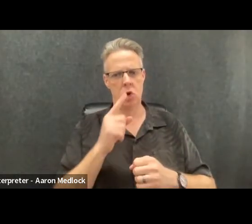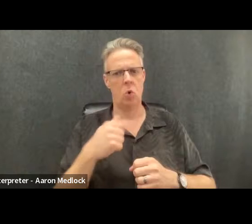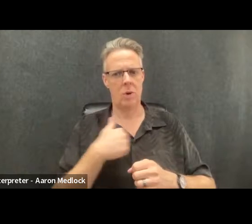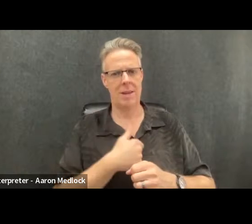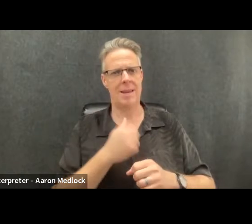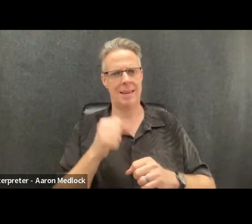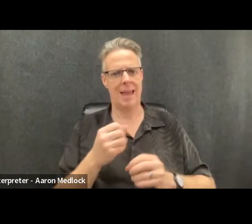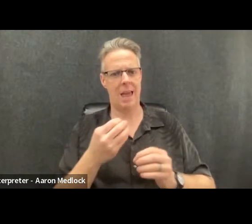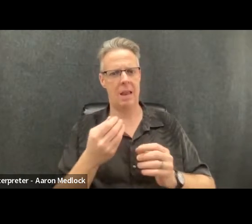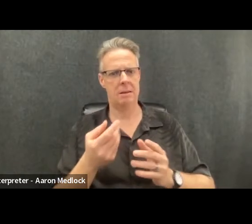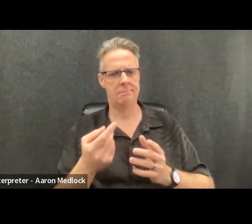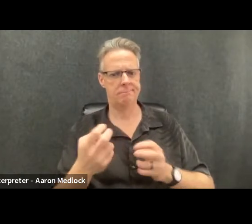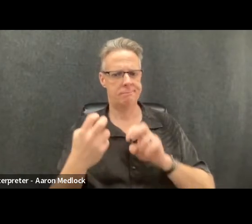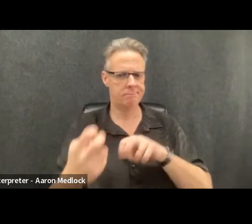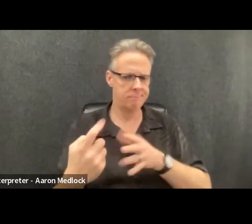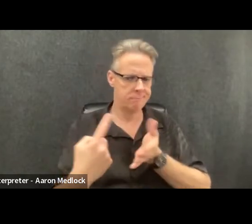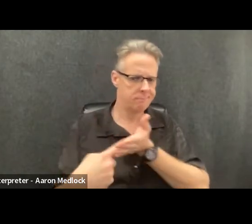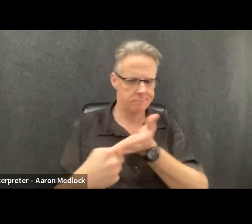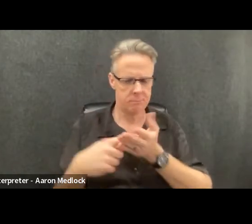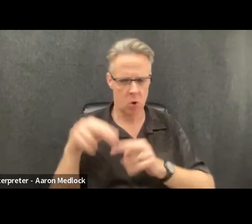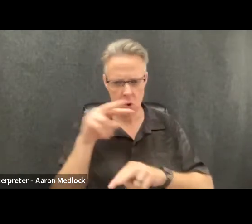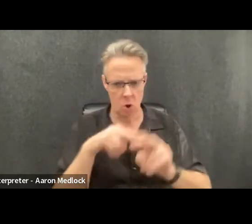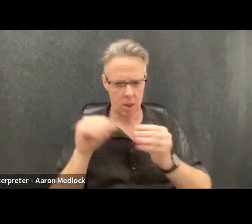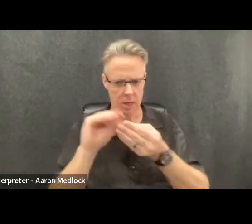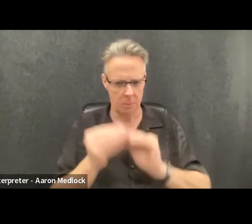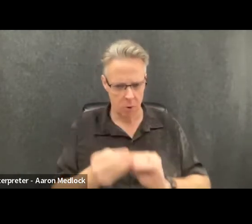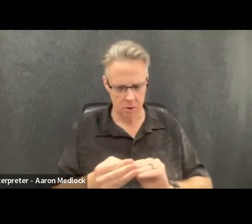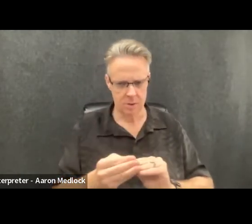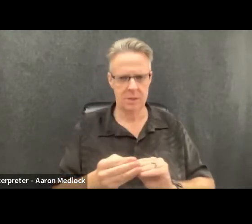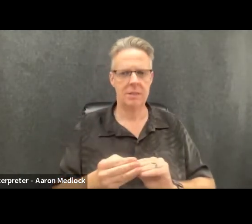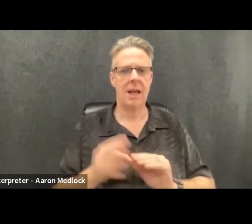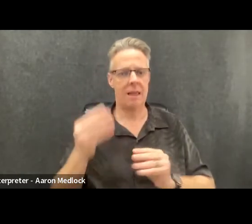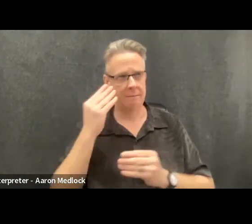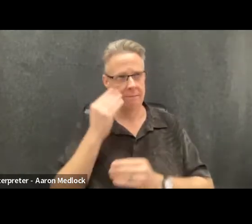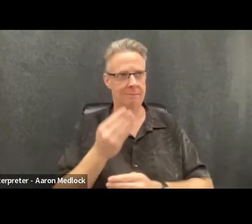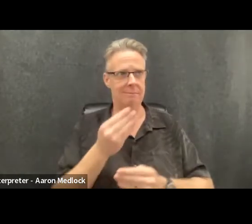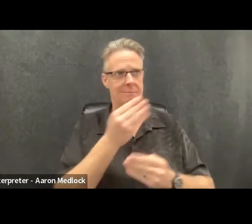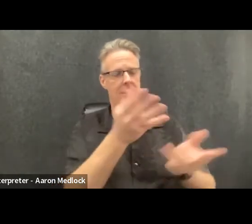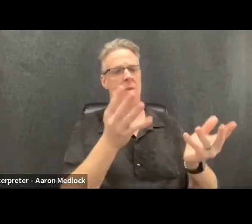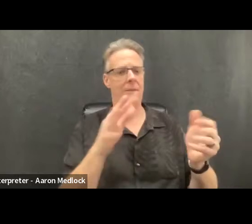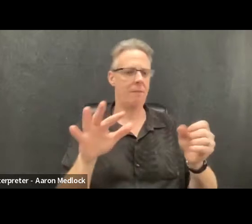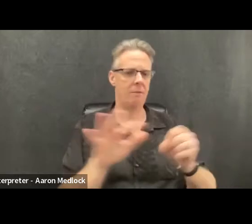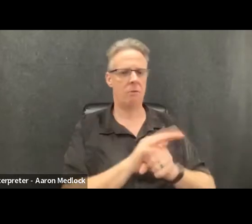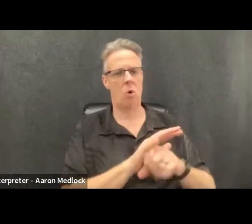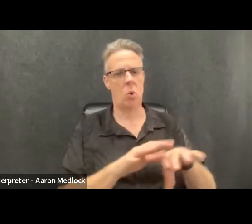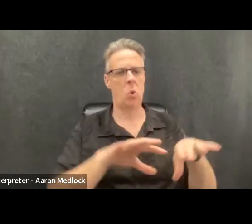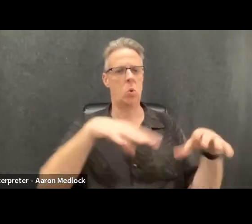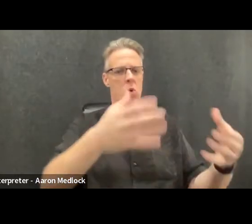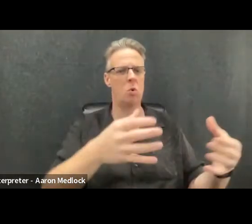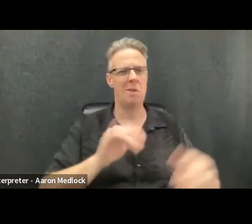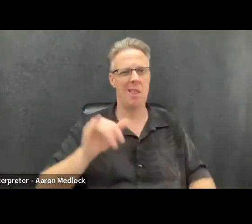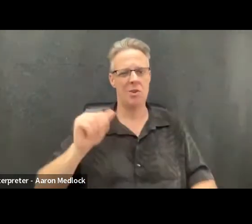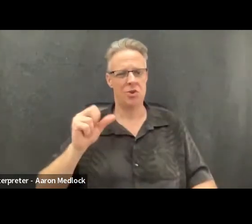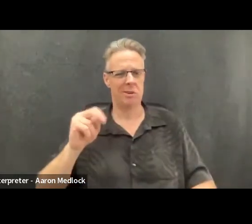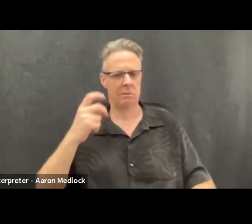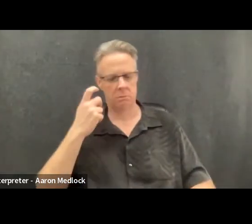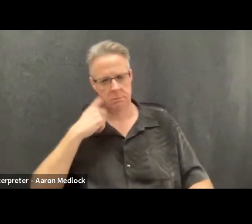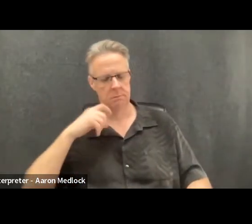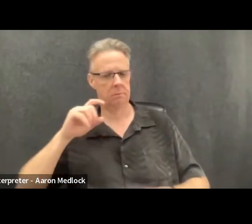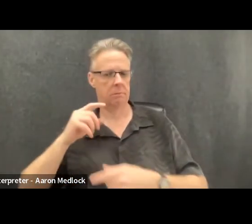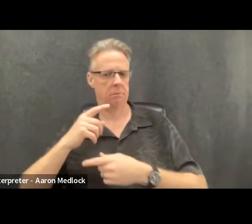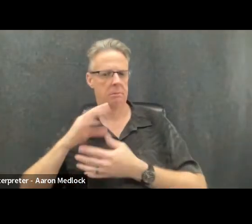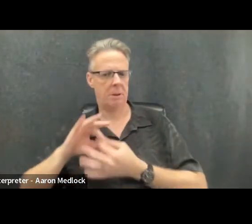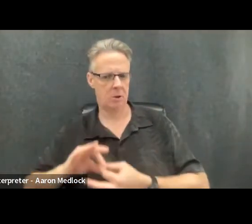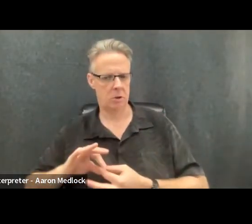explain the data. And we need to bring it back, as Jason has mentioned, to the full group in a public setting to make sure that